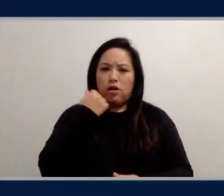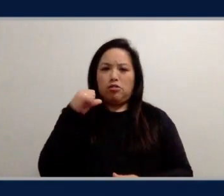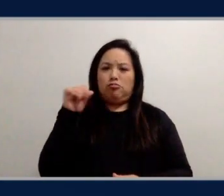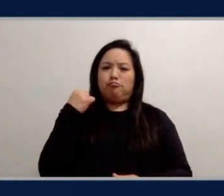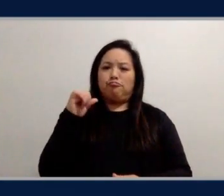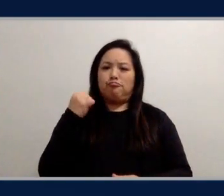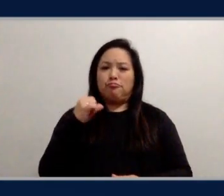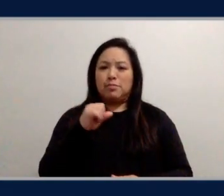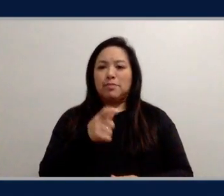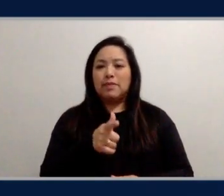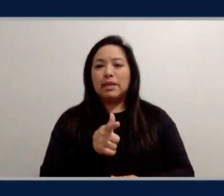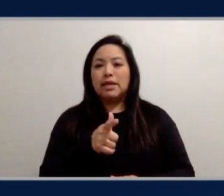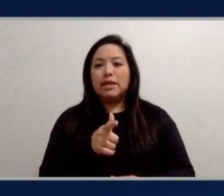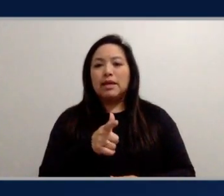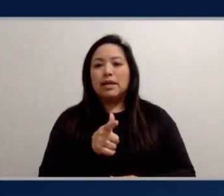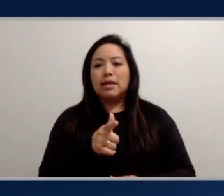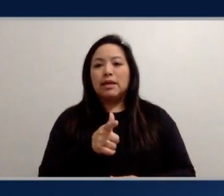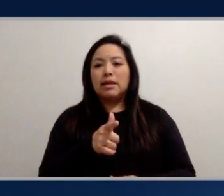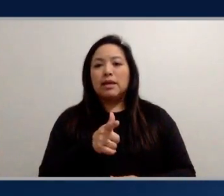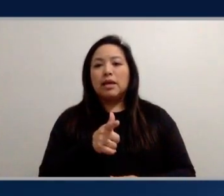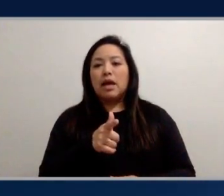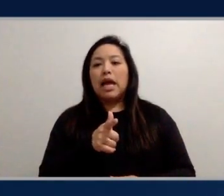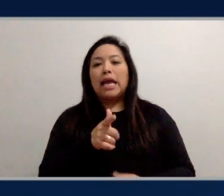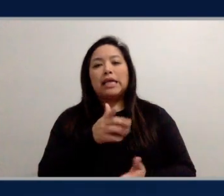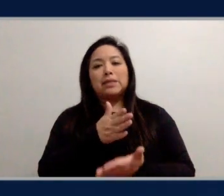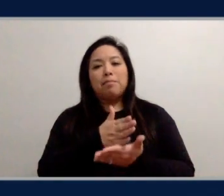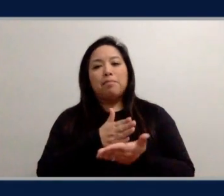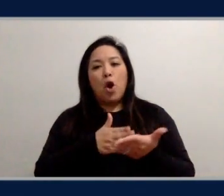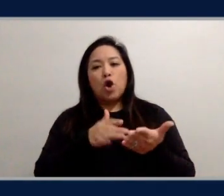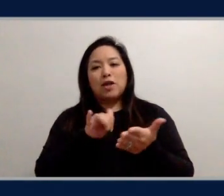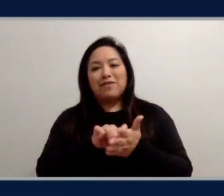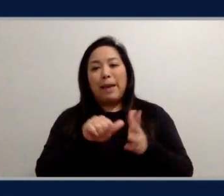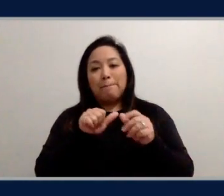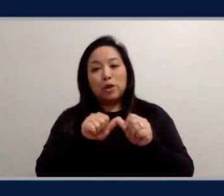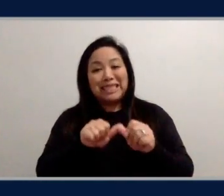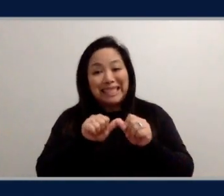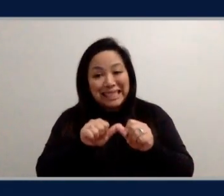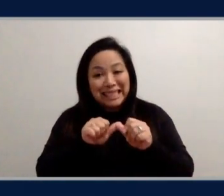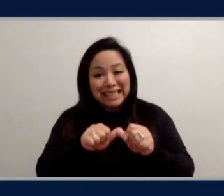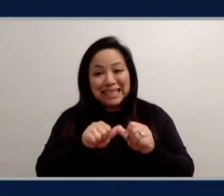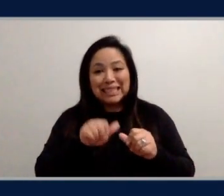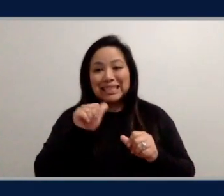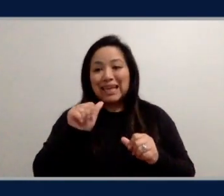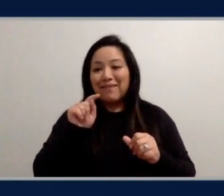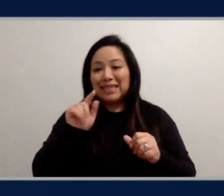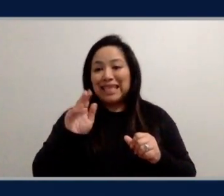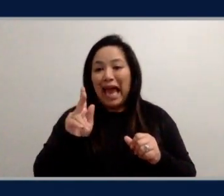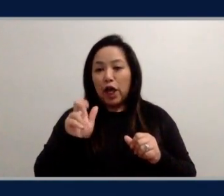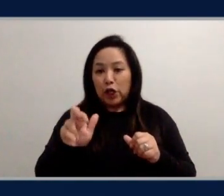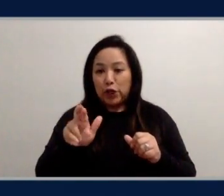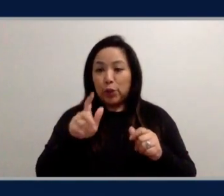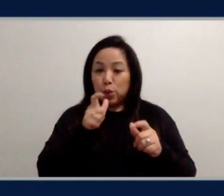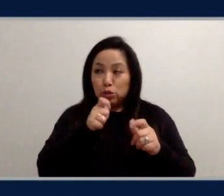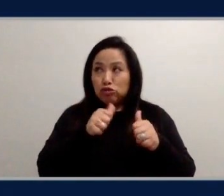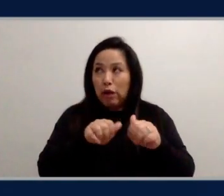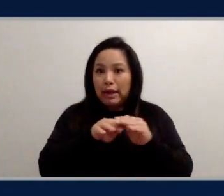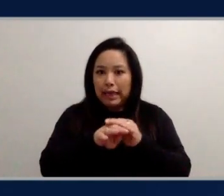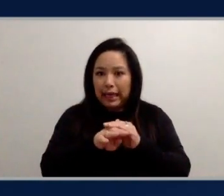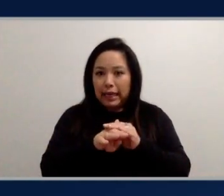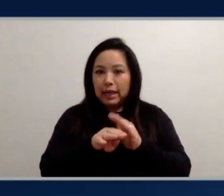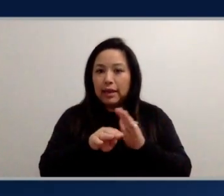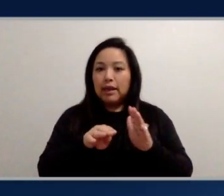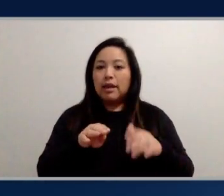skeptical. It's part of the persistence of an attacker to try to gain access or impact. It won't necessarily